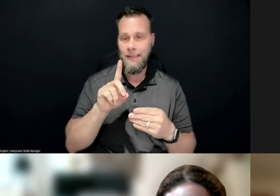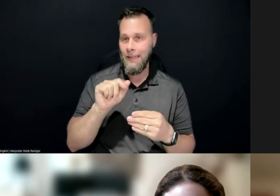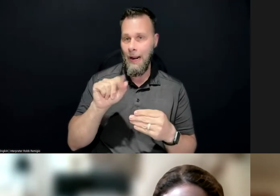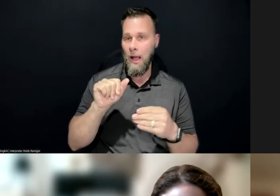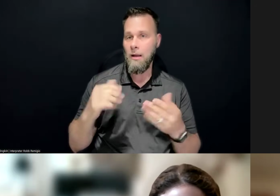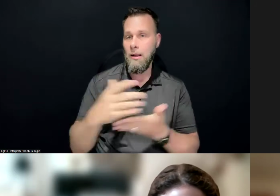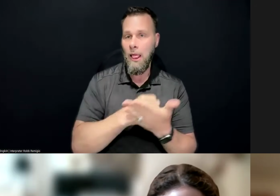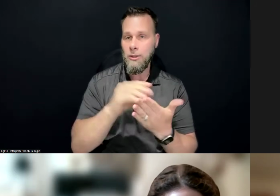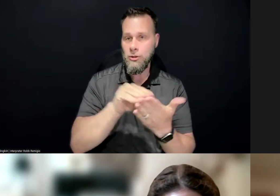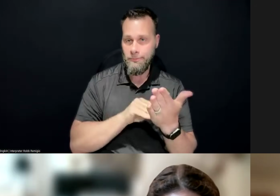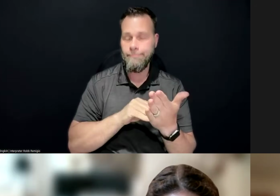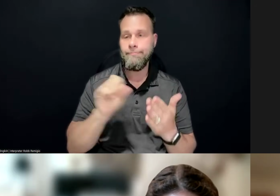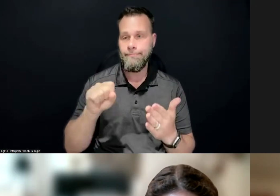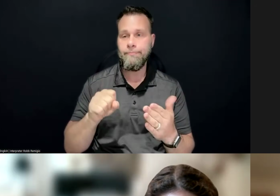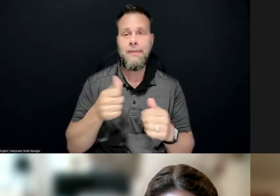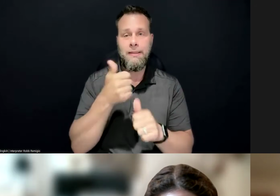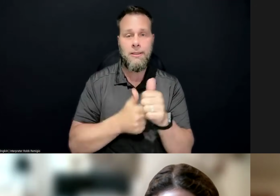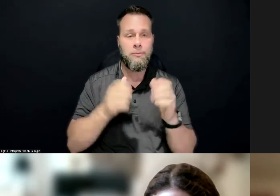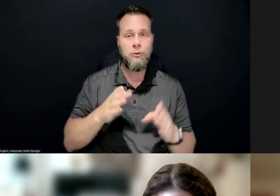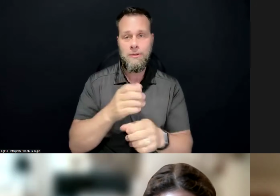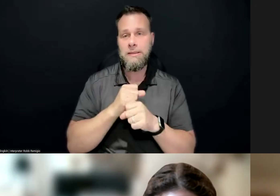A gift card.